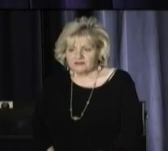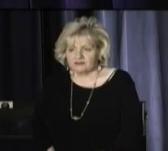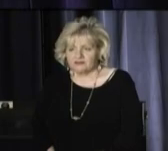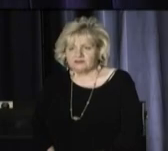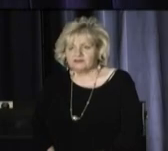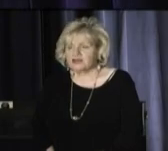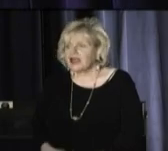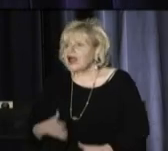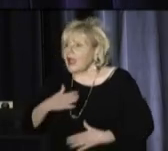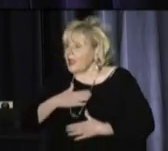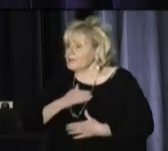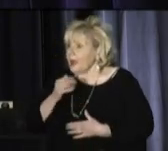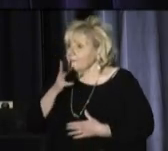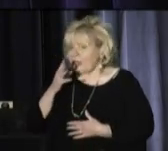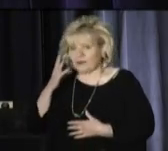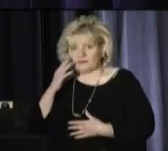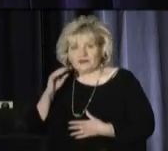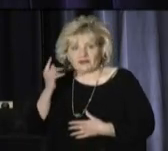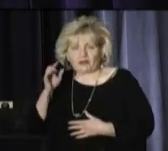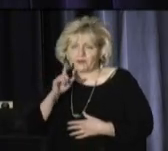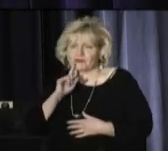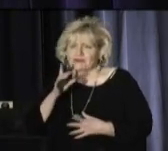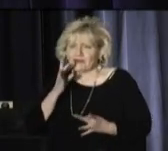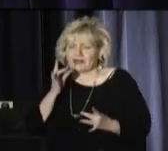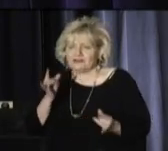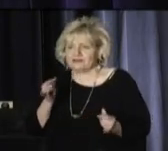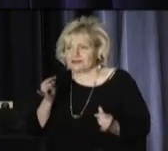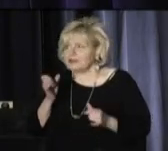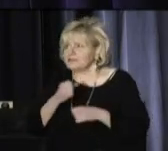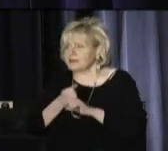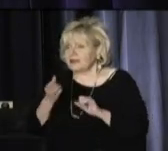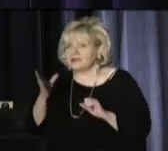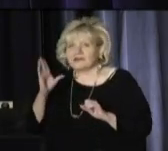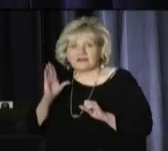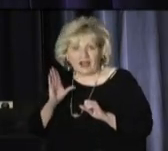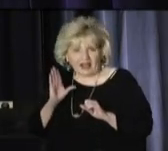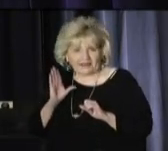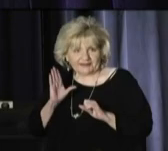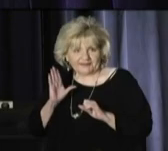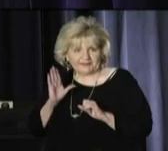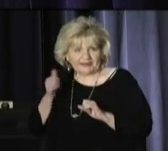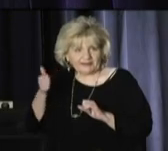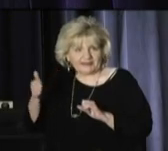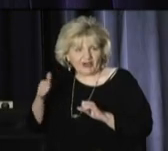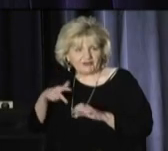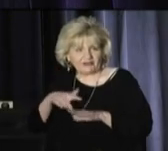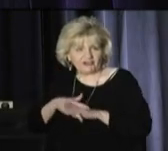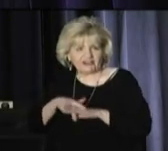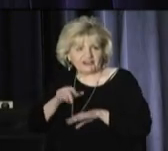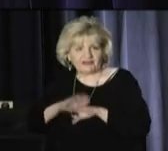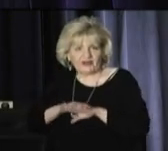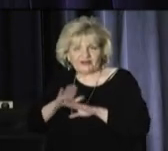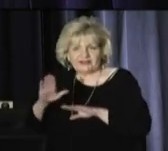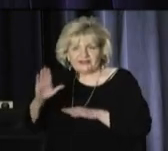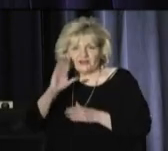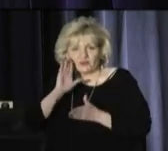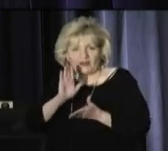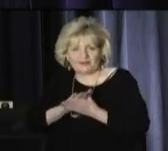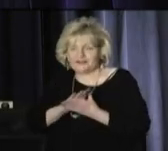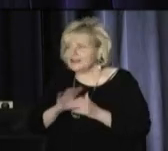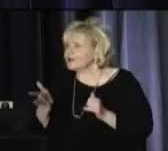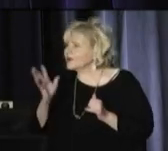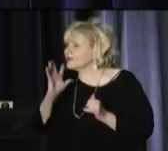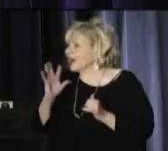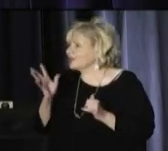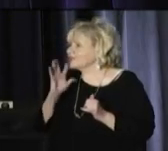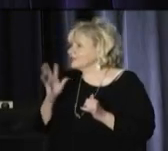My mother's peach cobbler was so good, it made God himself cheat on his wife. When I was 5, I hovered